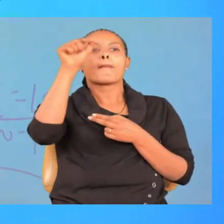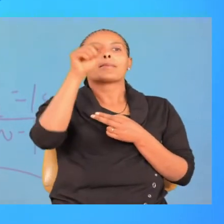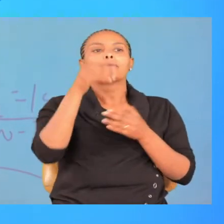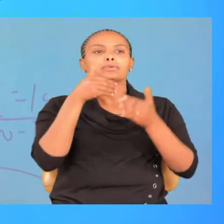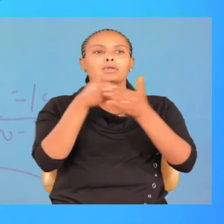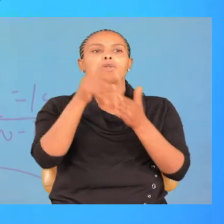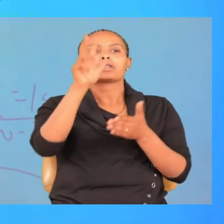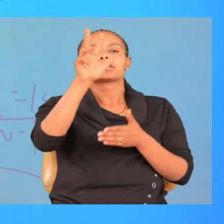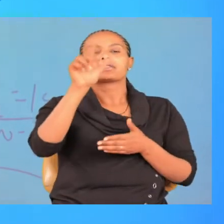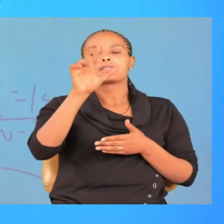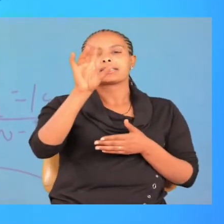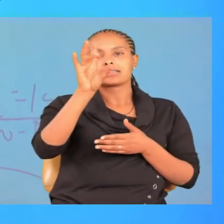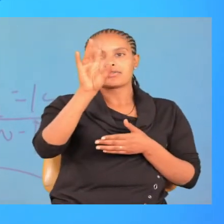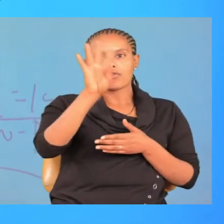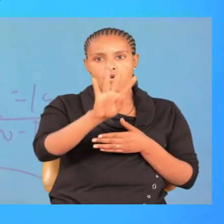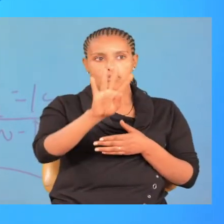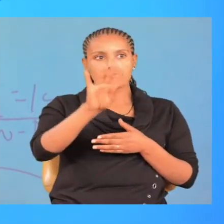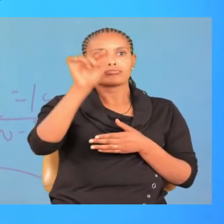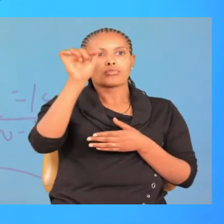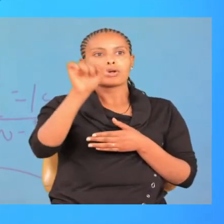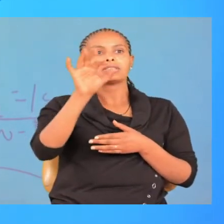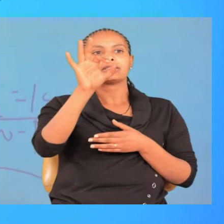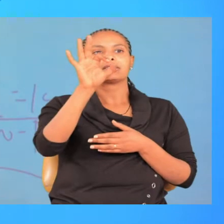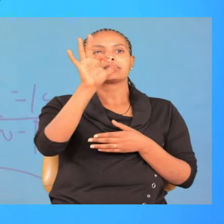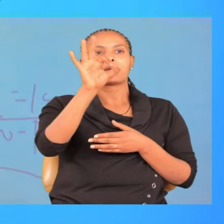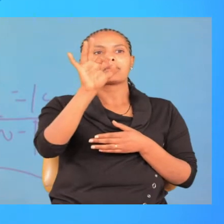34.97 P1 plus